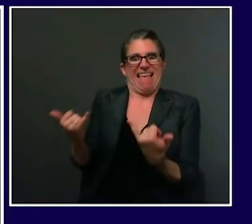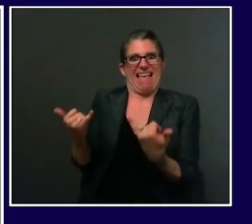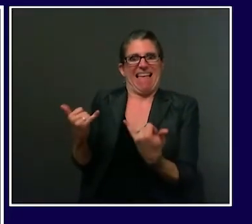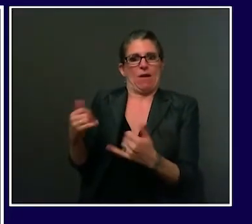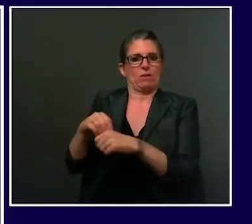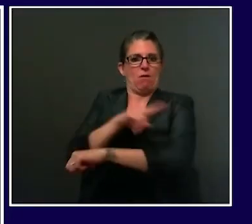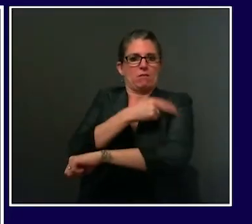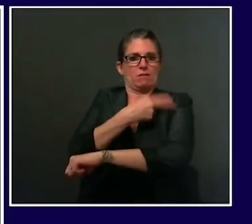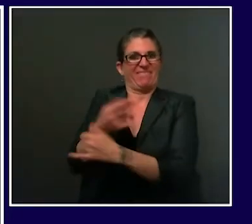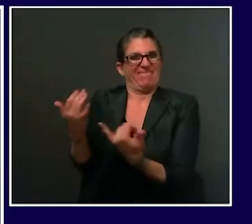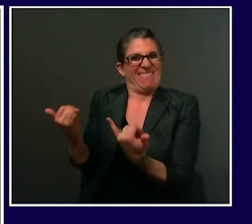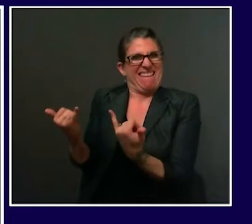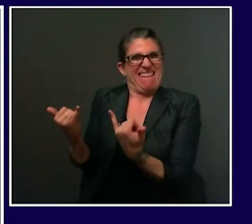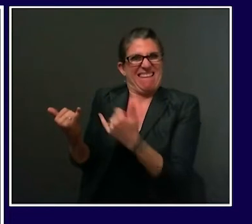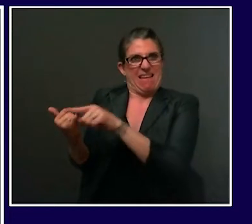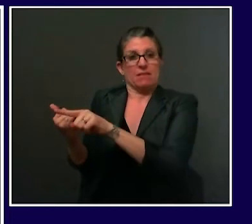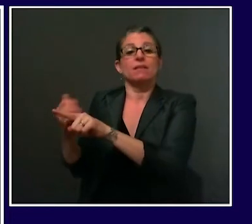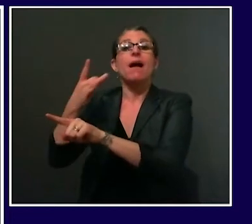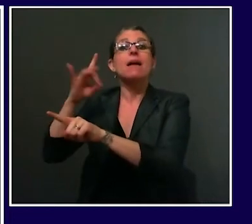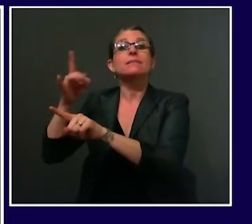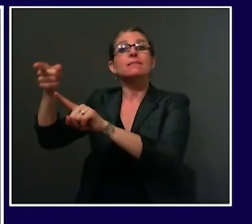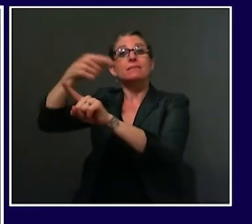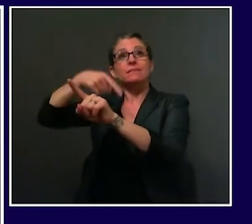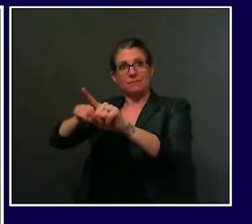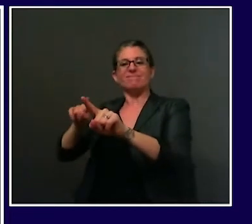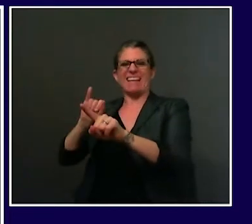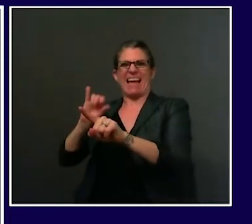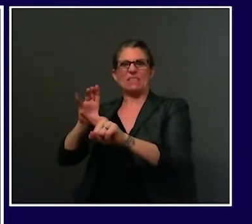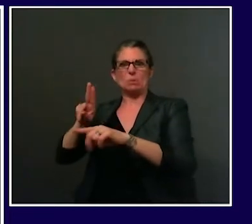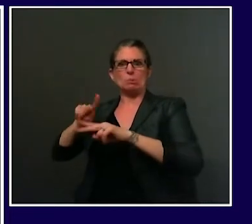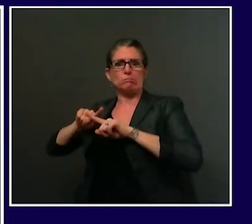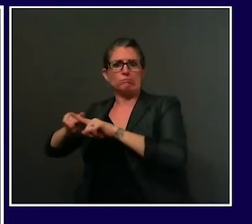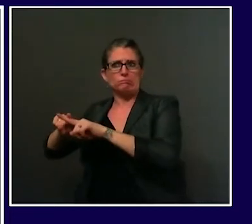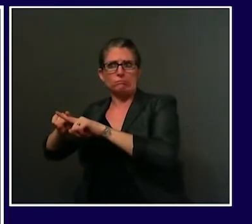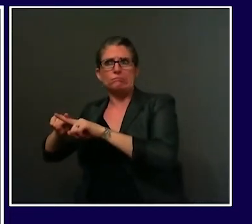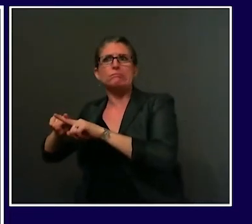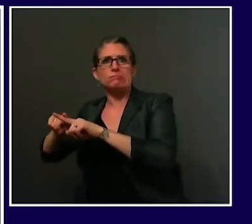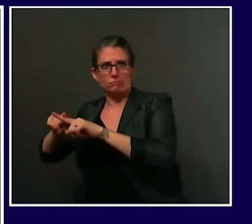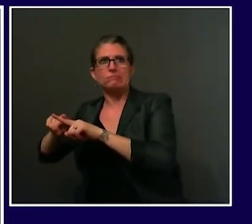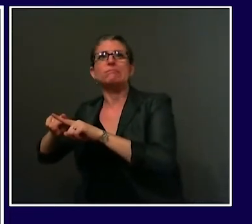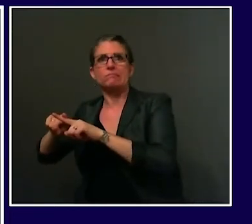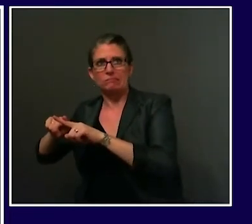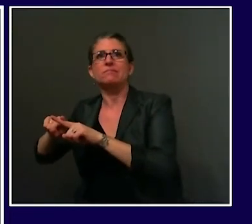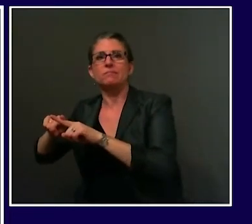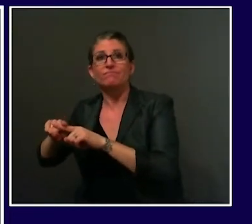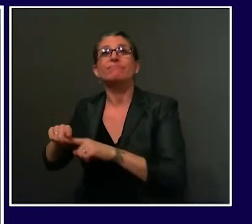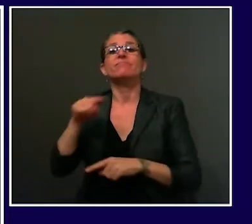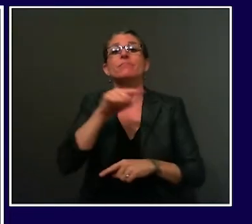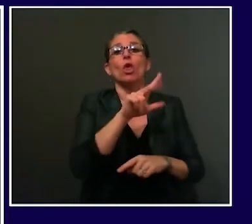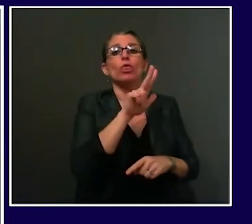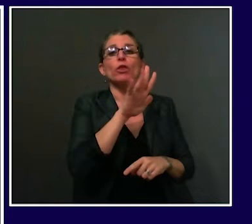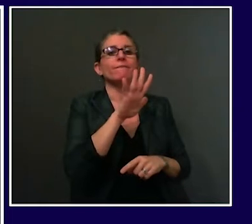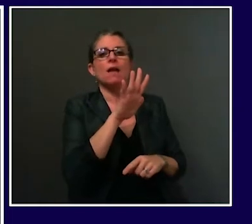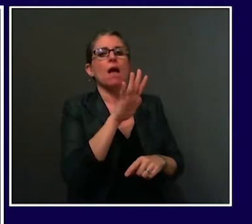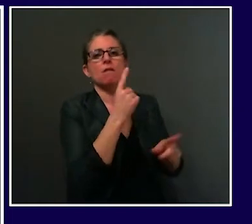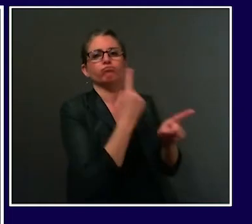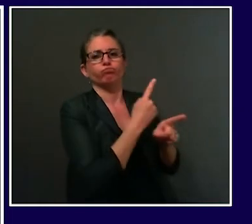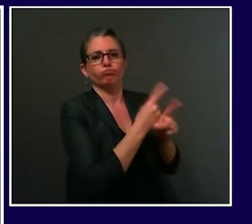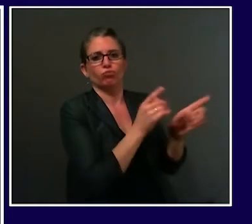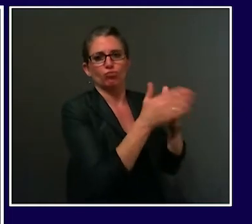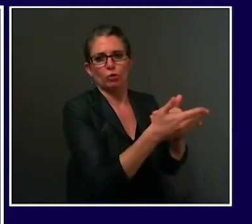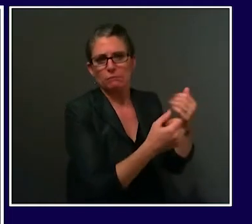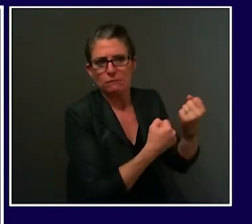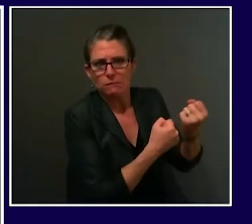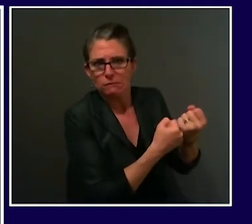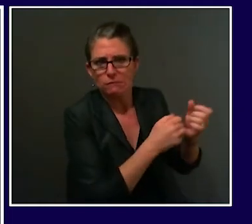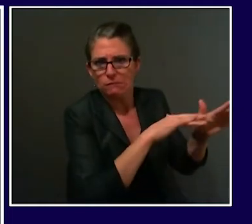individuals, 18 are in intensive care units and 35 are in non-intensive care units. Right now,